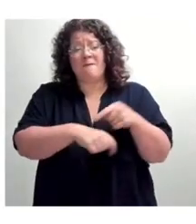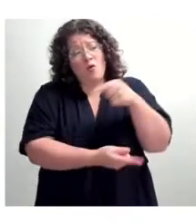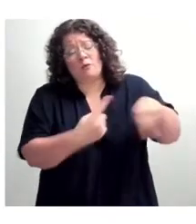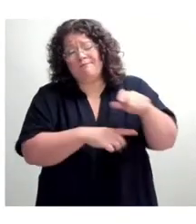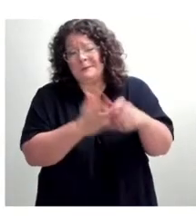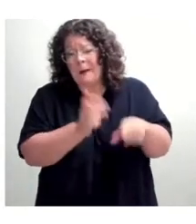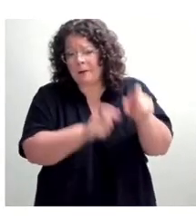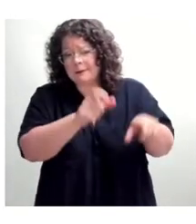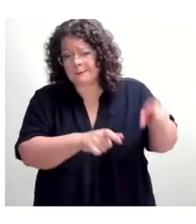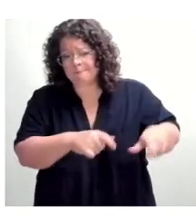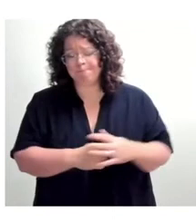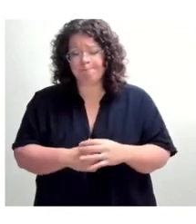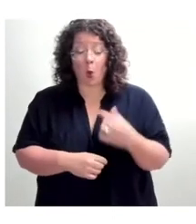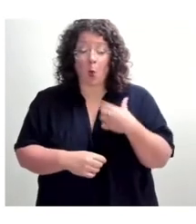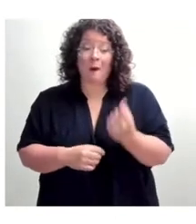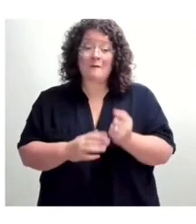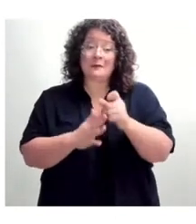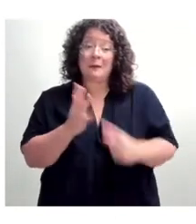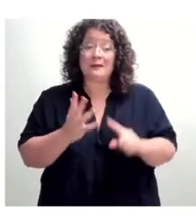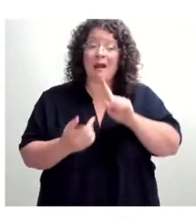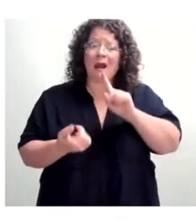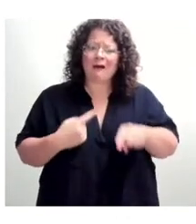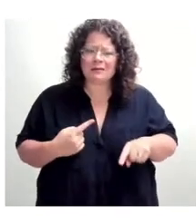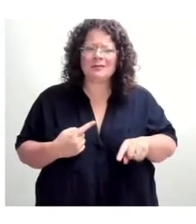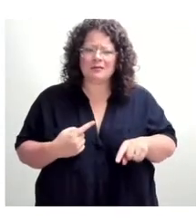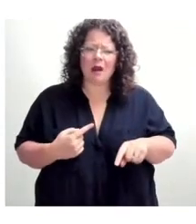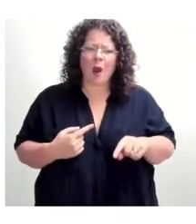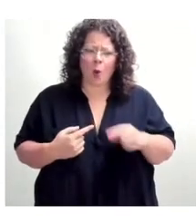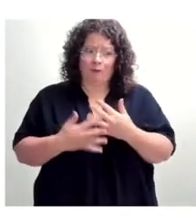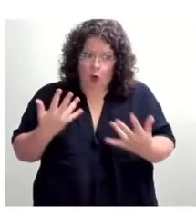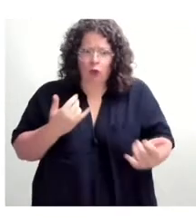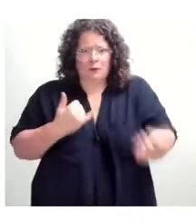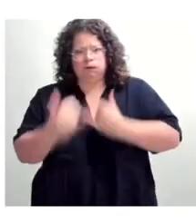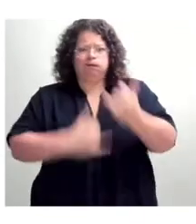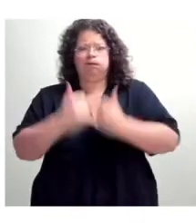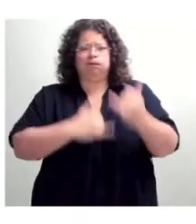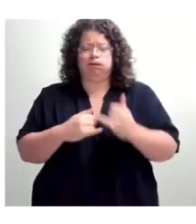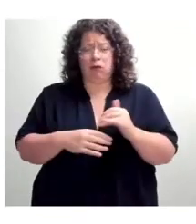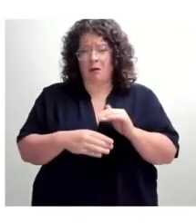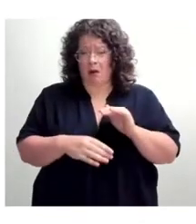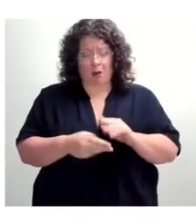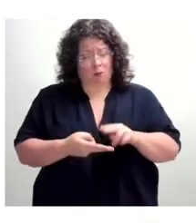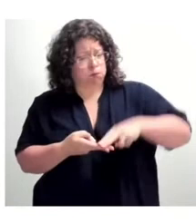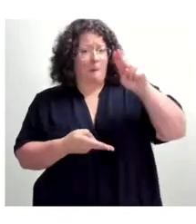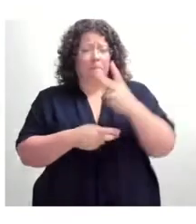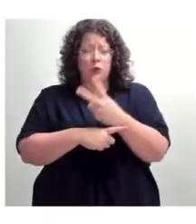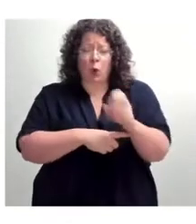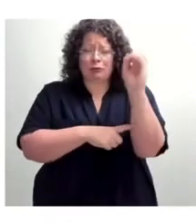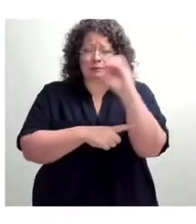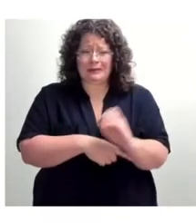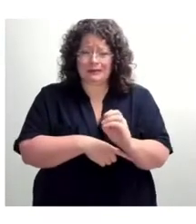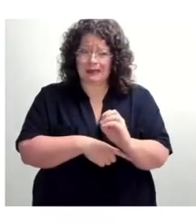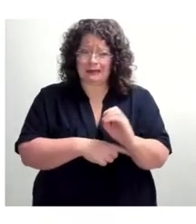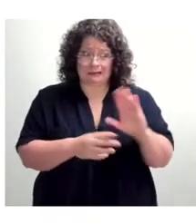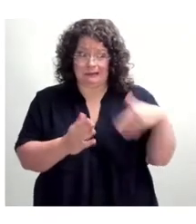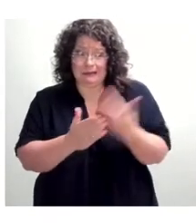Agree entirely. I didn't actually know that stat on disability job losses as well, which is really quite sobering, isn't it? But okay, let's